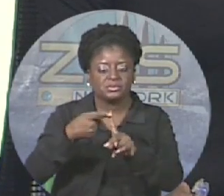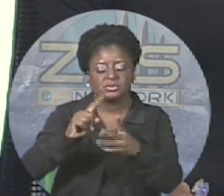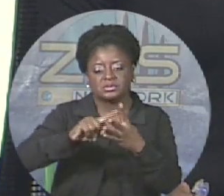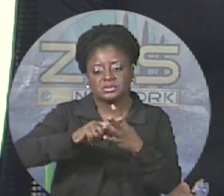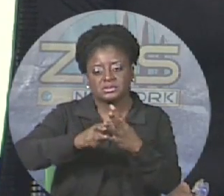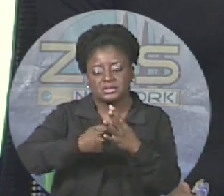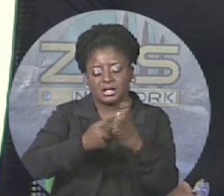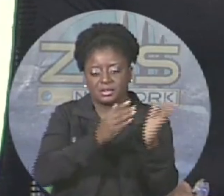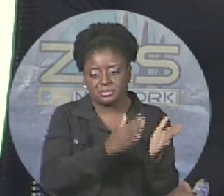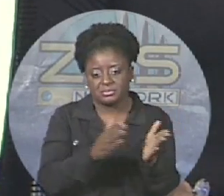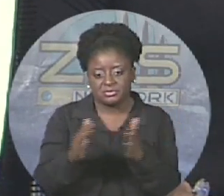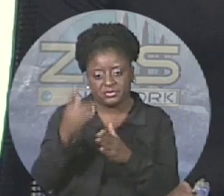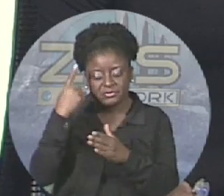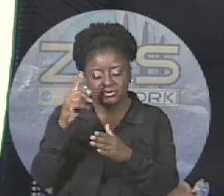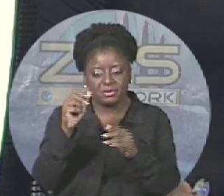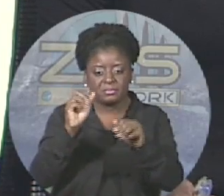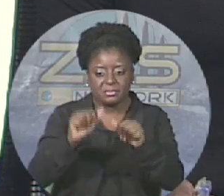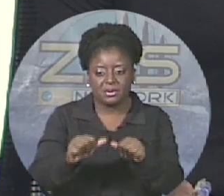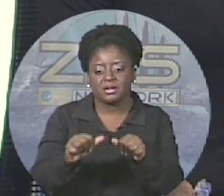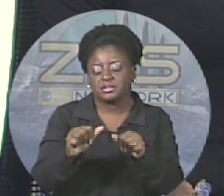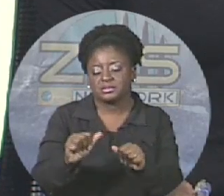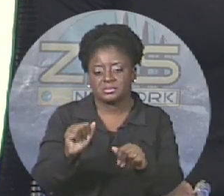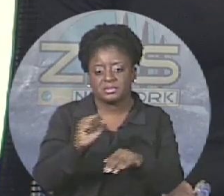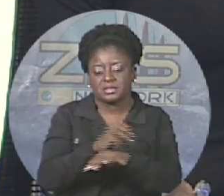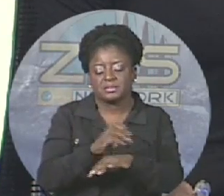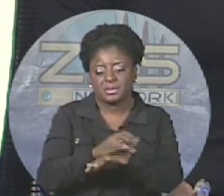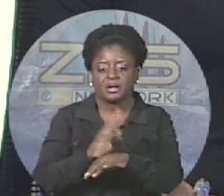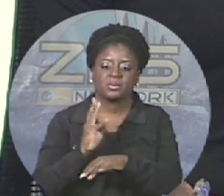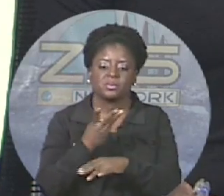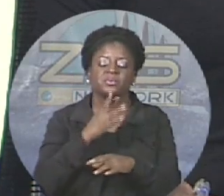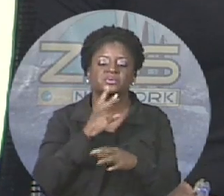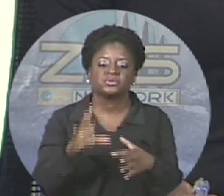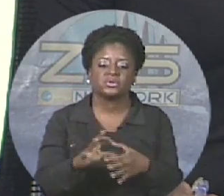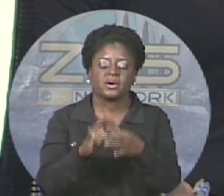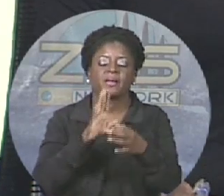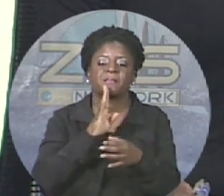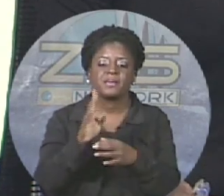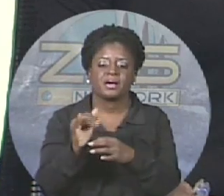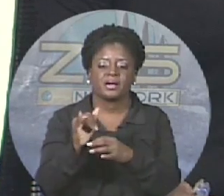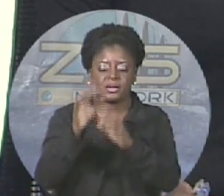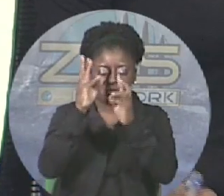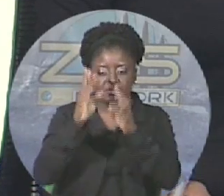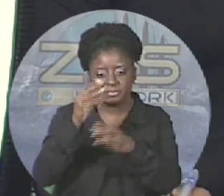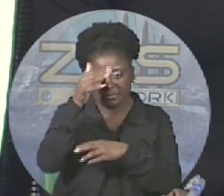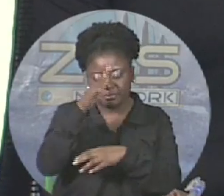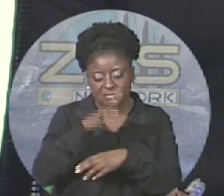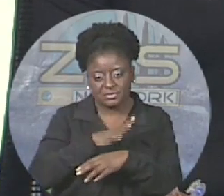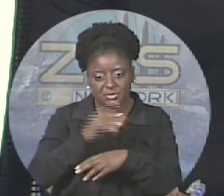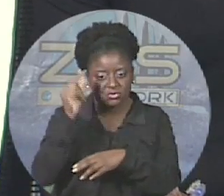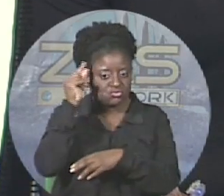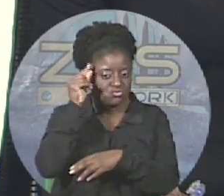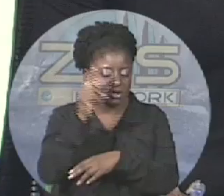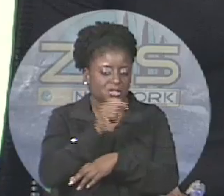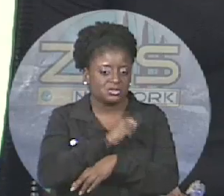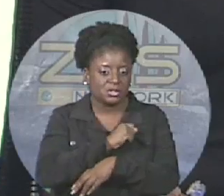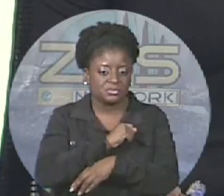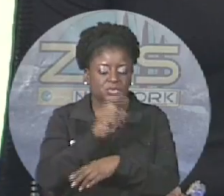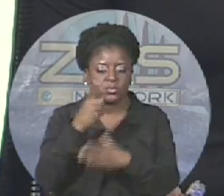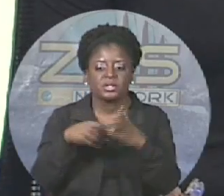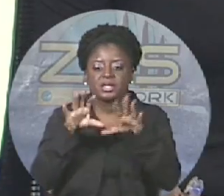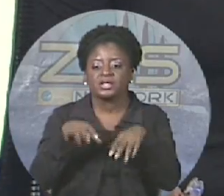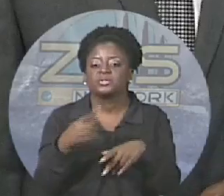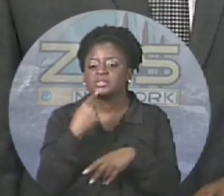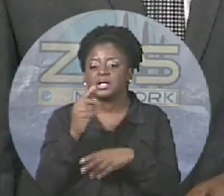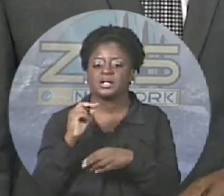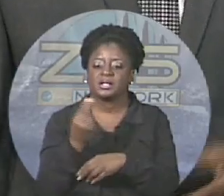for a clearer picture of Irma's movements, we are joined by forecaster Greg Thompson live in studio. Greg, what can you tell us about